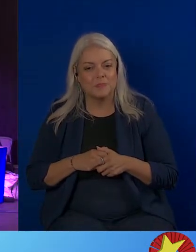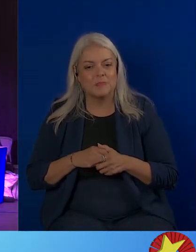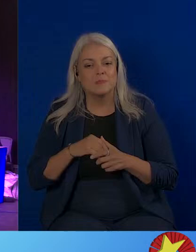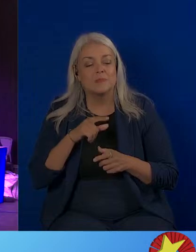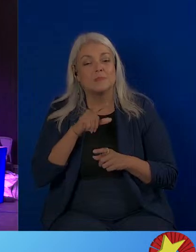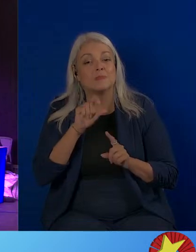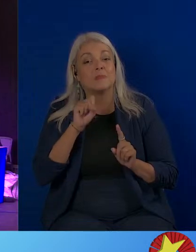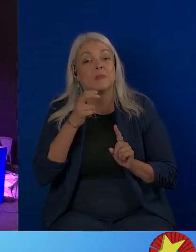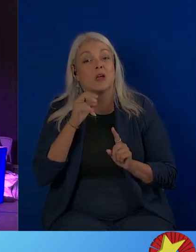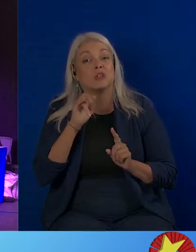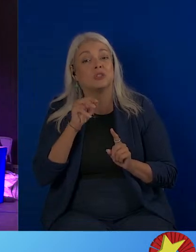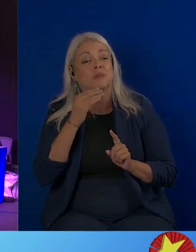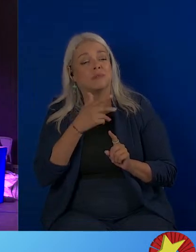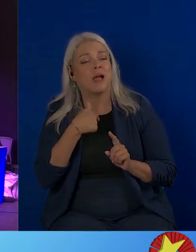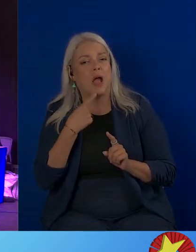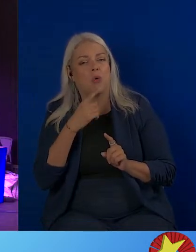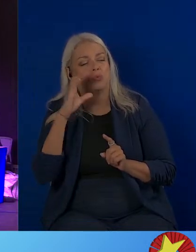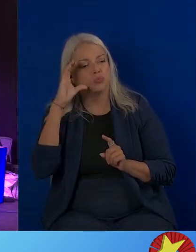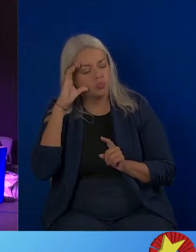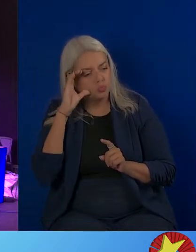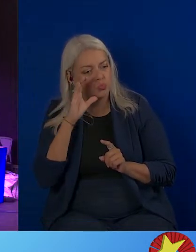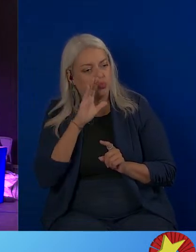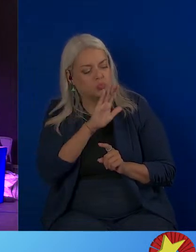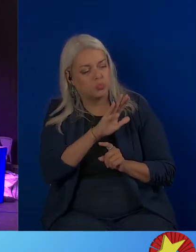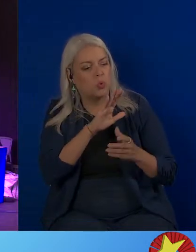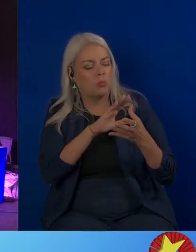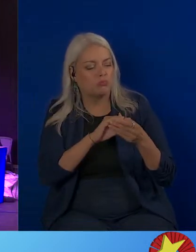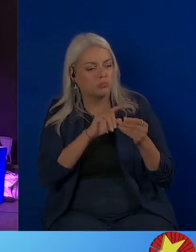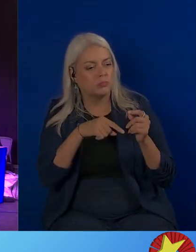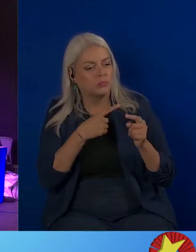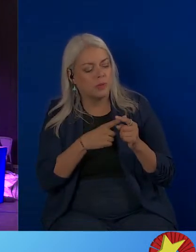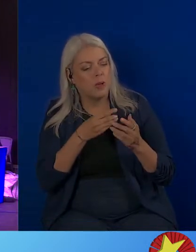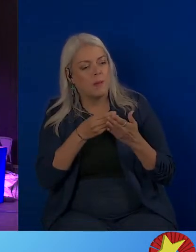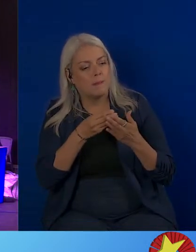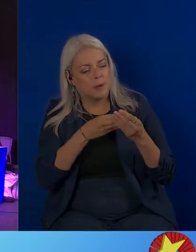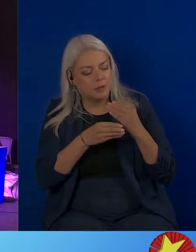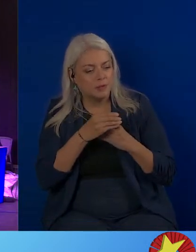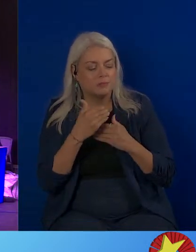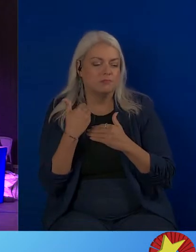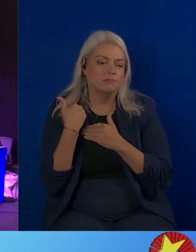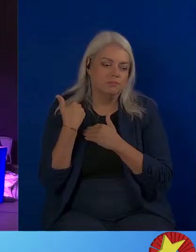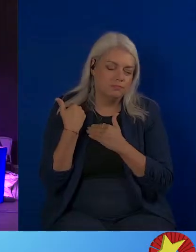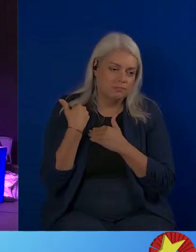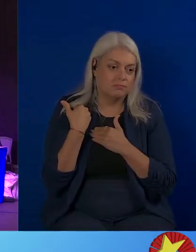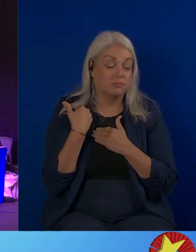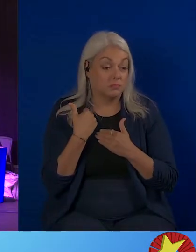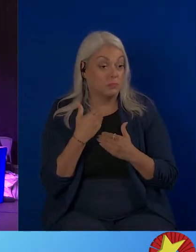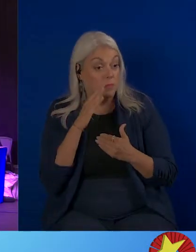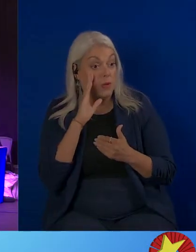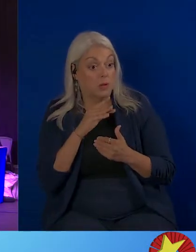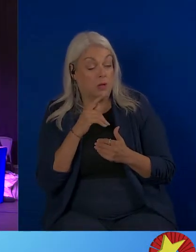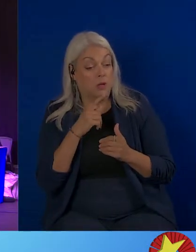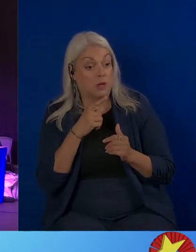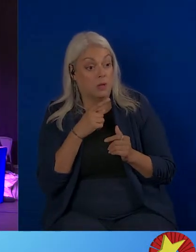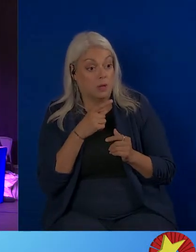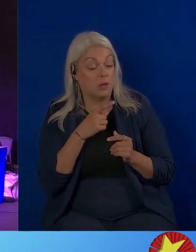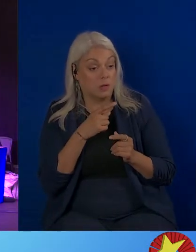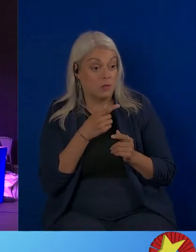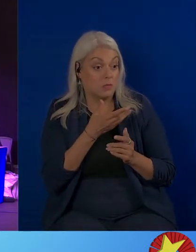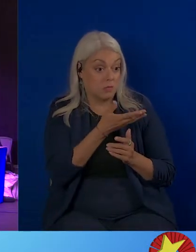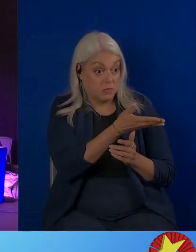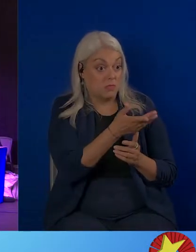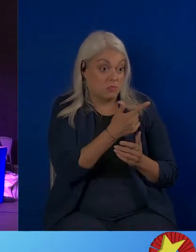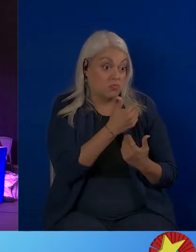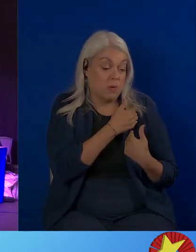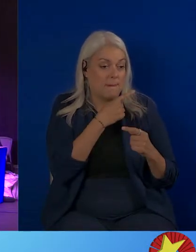Shayna, about the management of the funds and the big responsibility that's on us as well as the board to